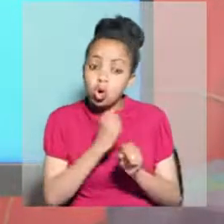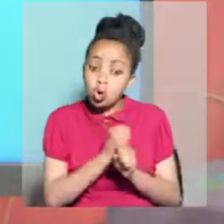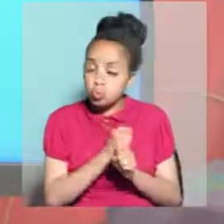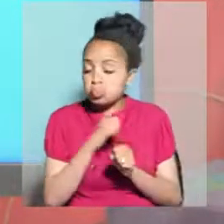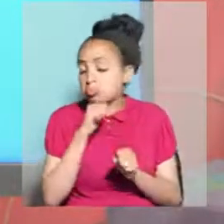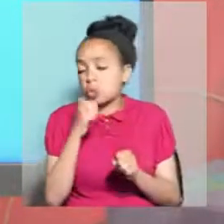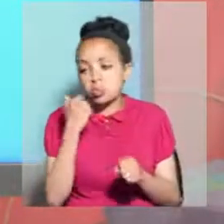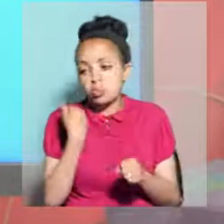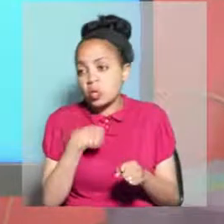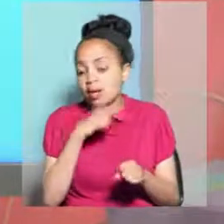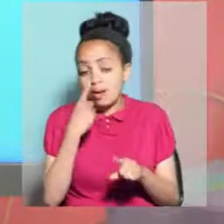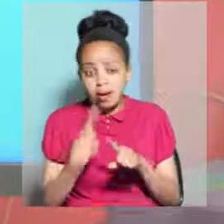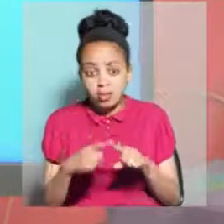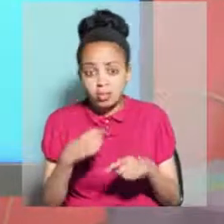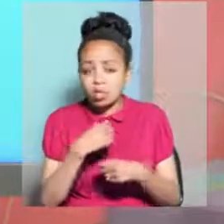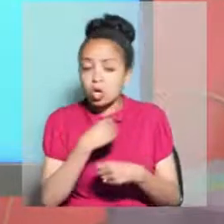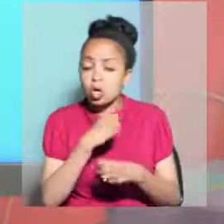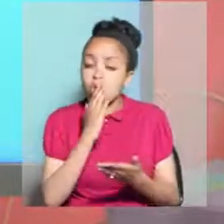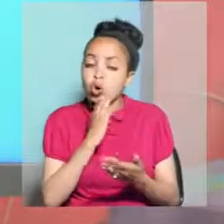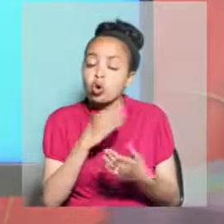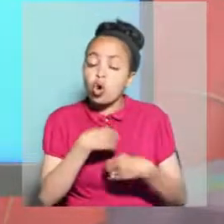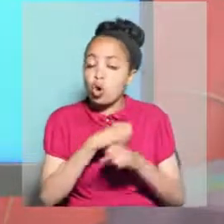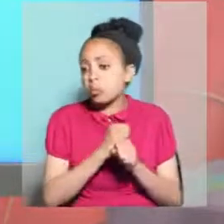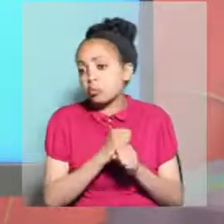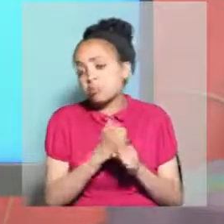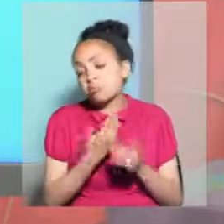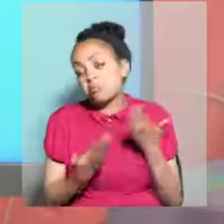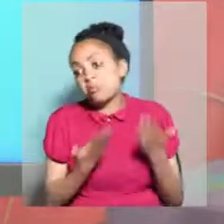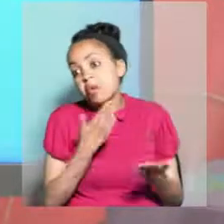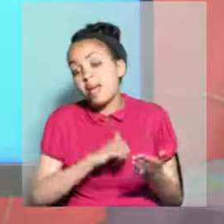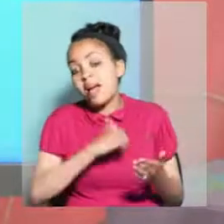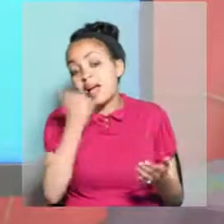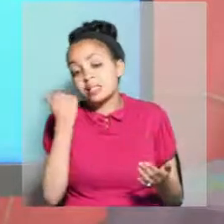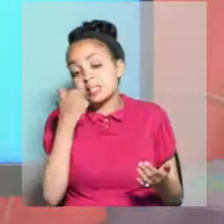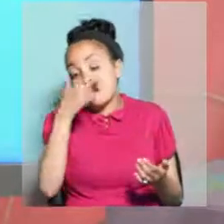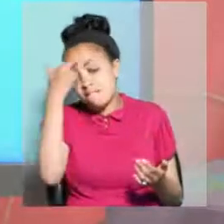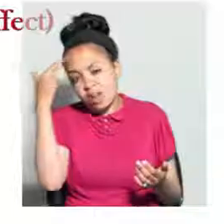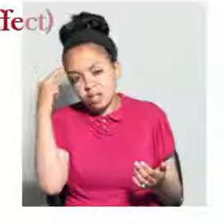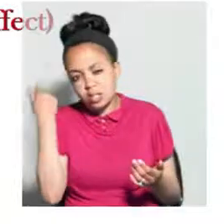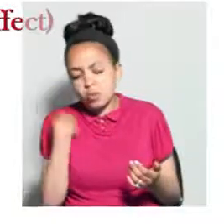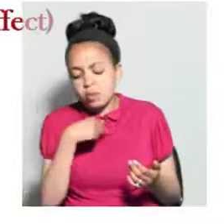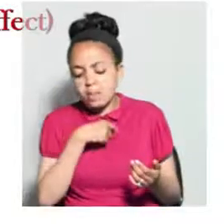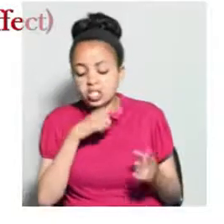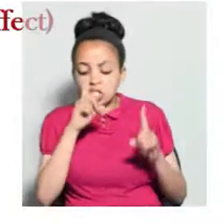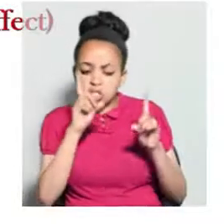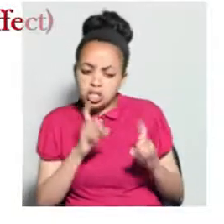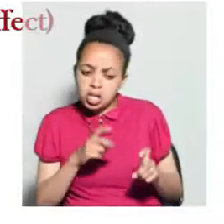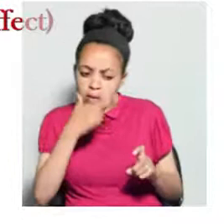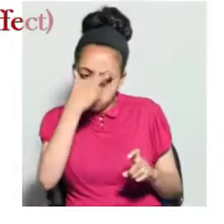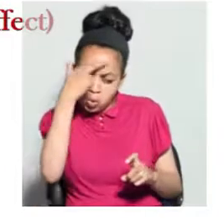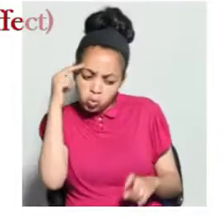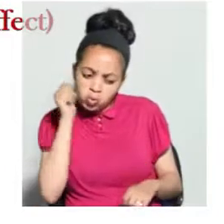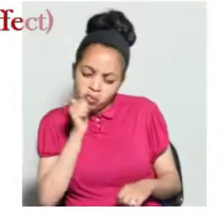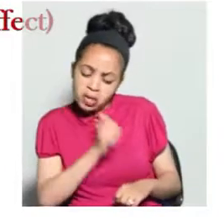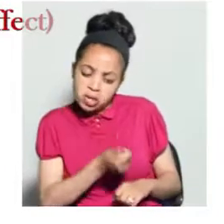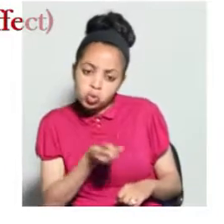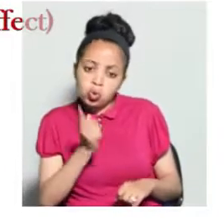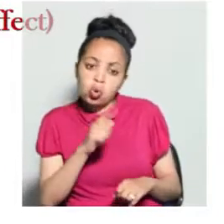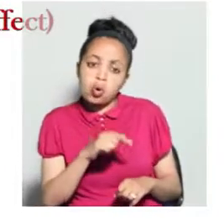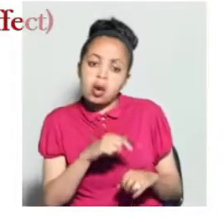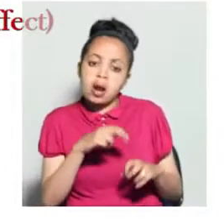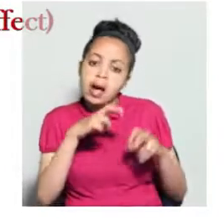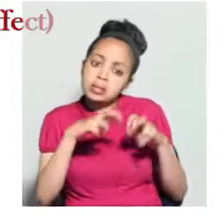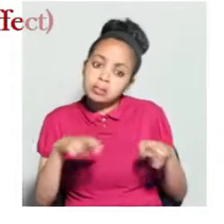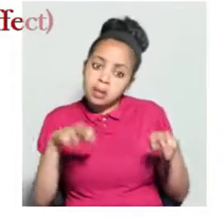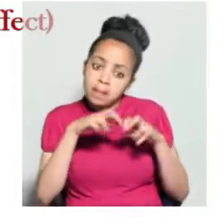still now. Because there may be another factor. We must be check whether it is because of it or not by